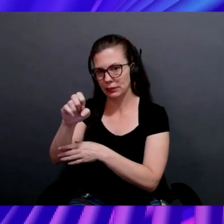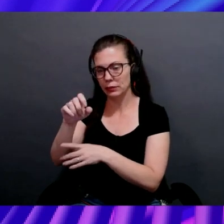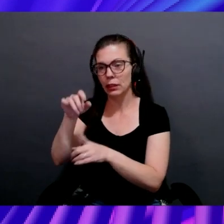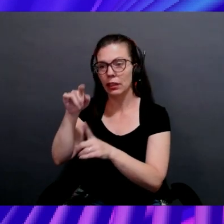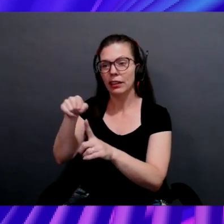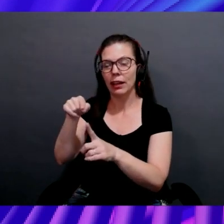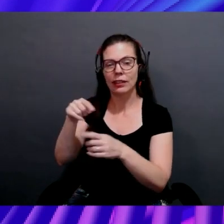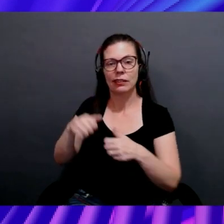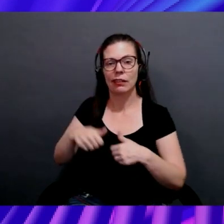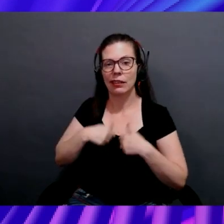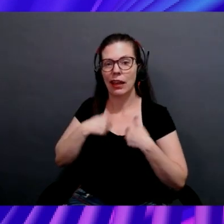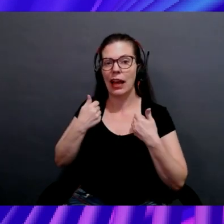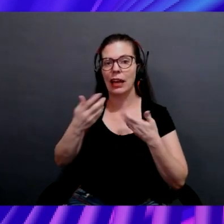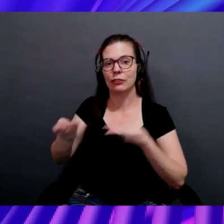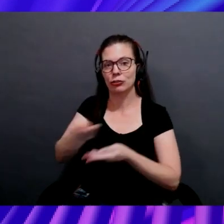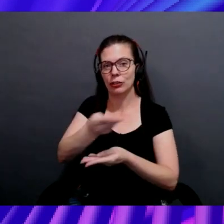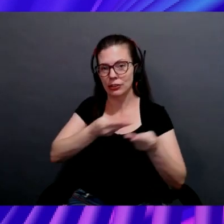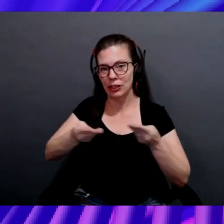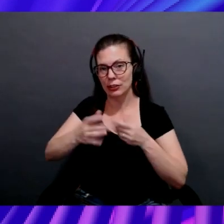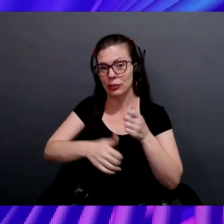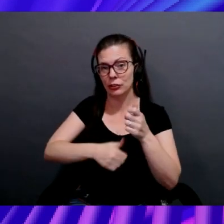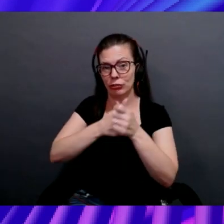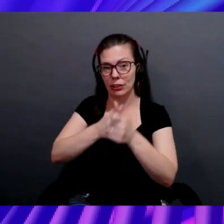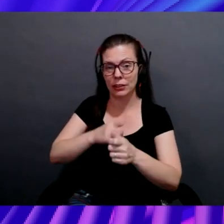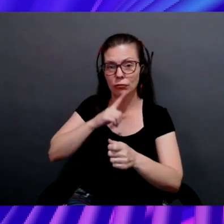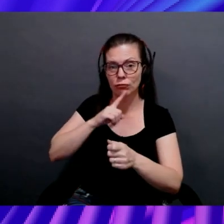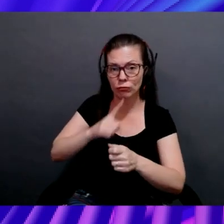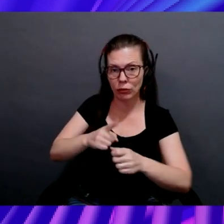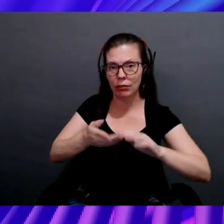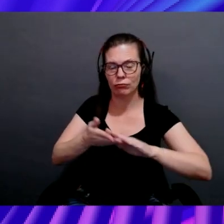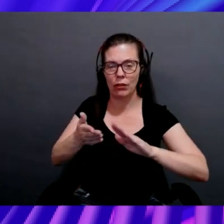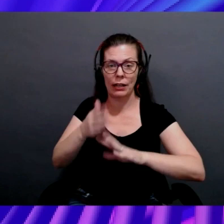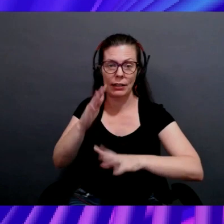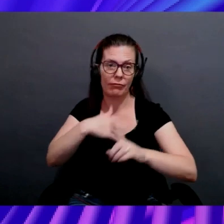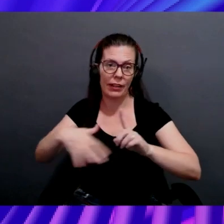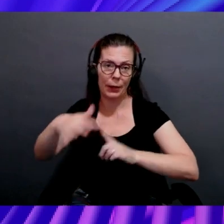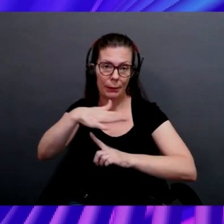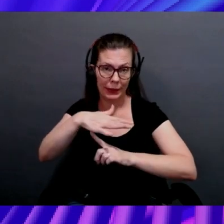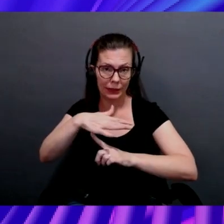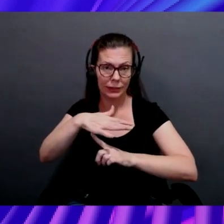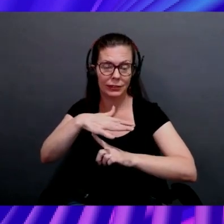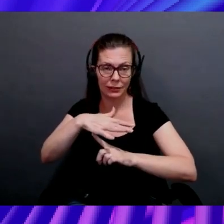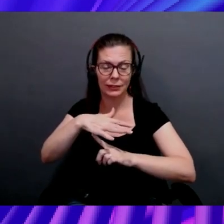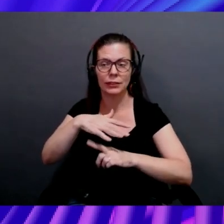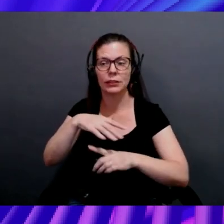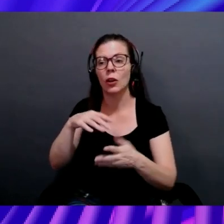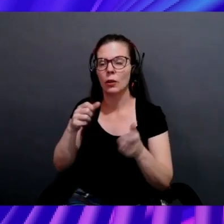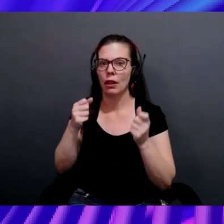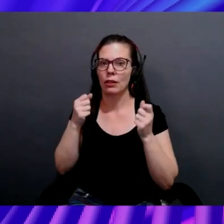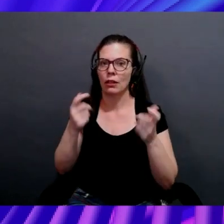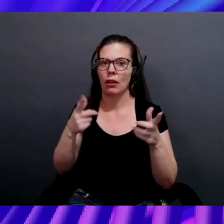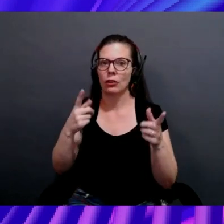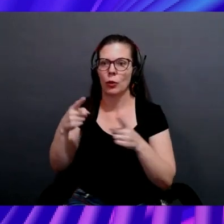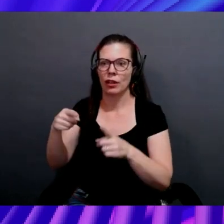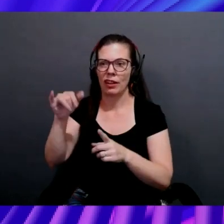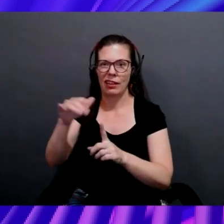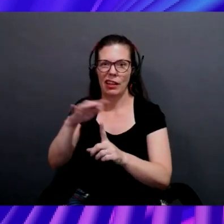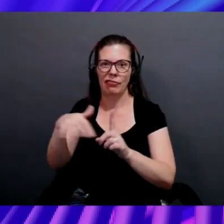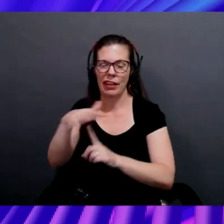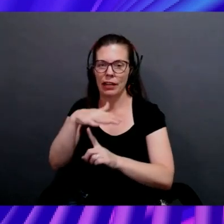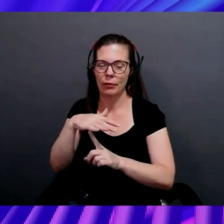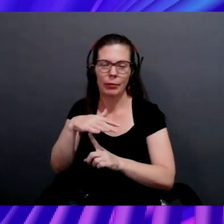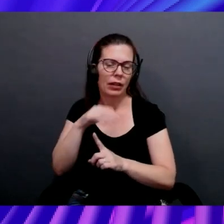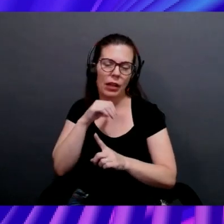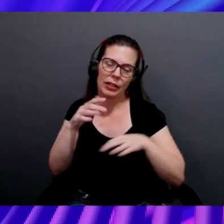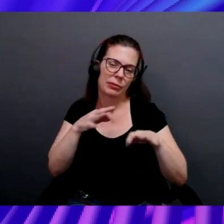live transaction traces in a real running environment. Now, there's a lot going on in this particular environment. I'm not going to walk you through all of